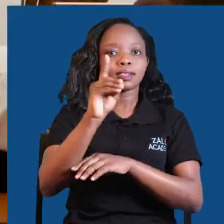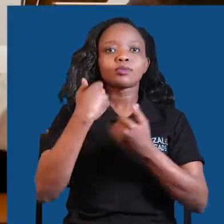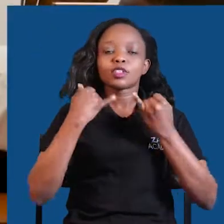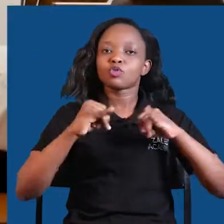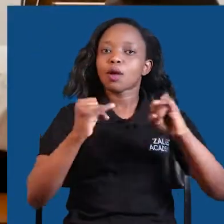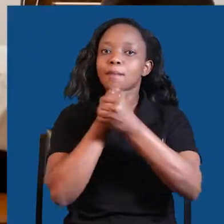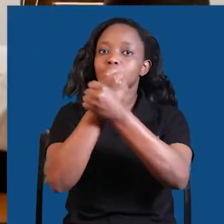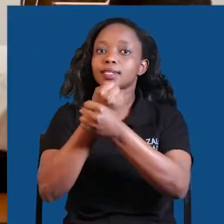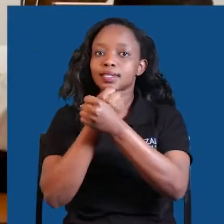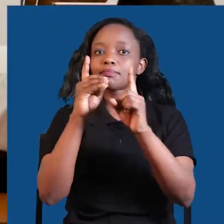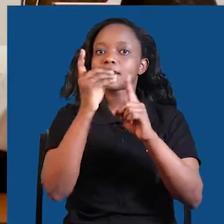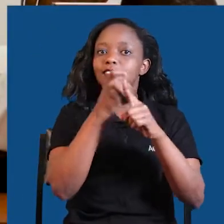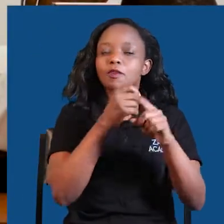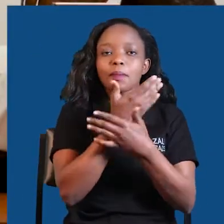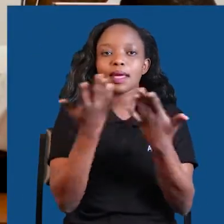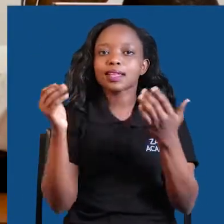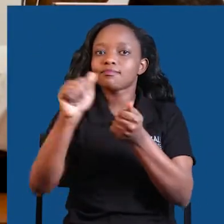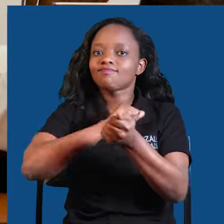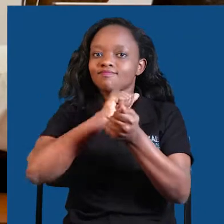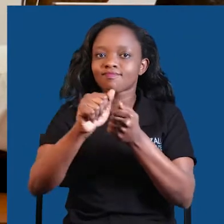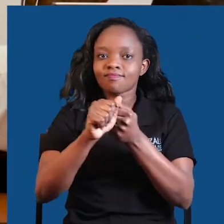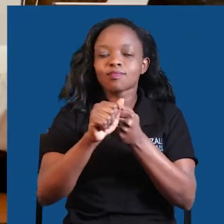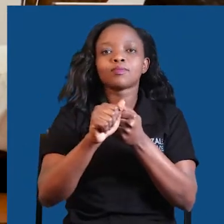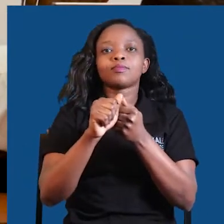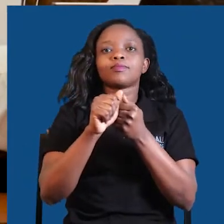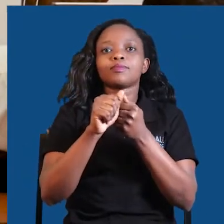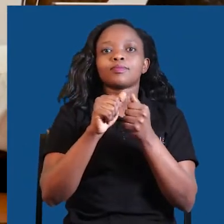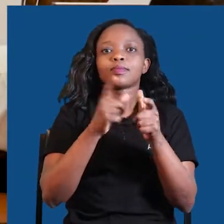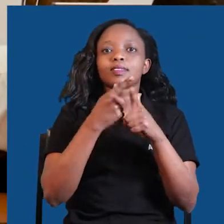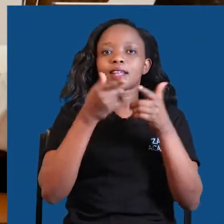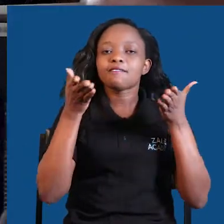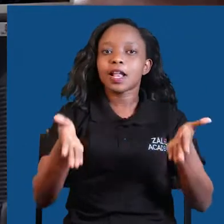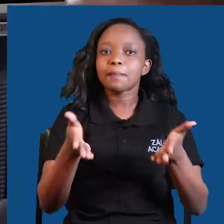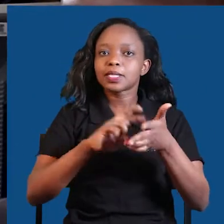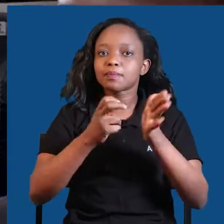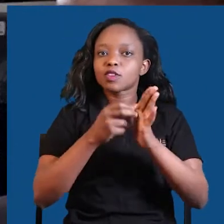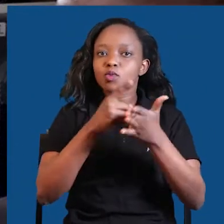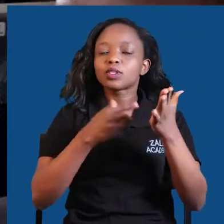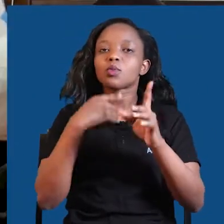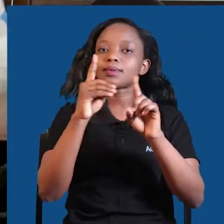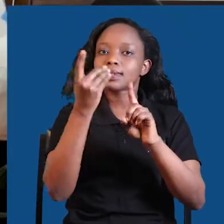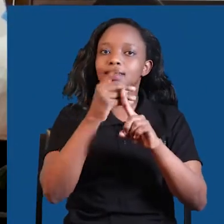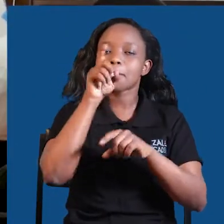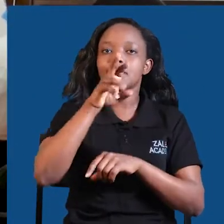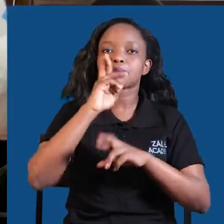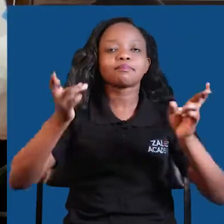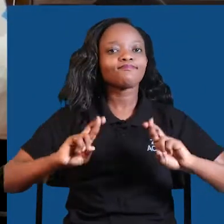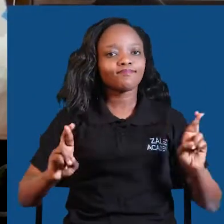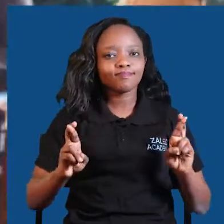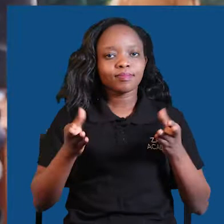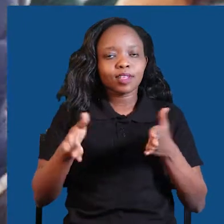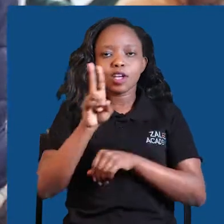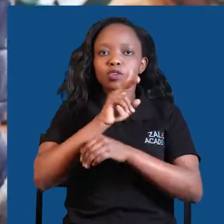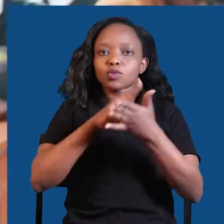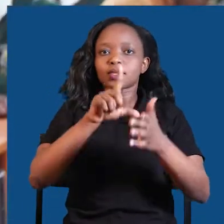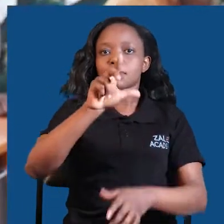D. So integrity, we are trying to protect data from any alteration, from any modification. And then availability, we need this data to be available.